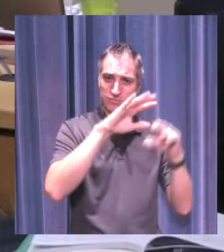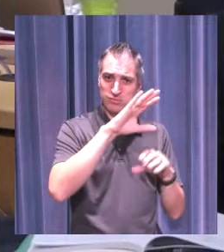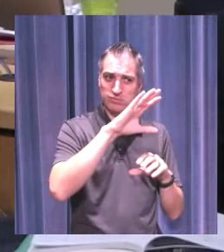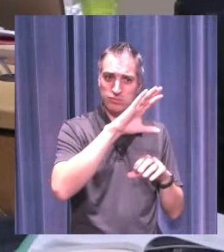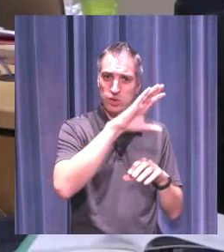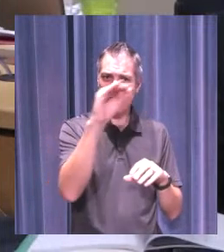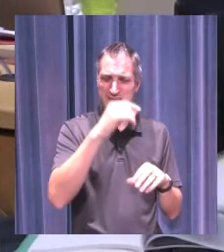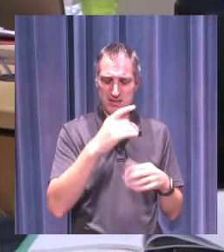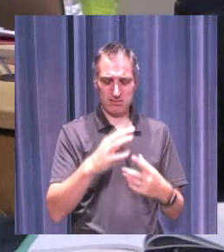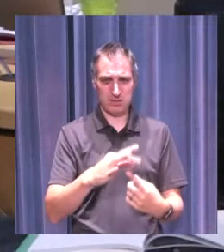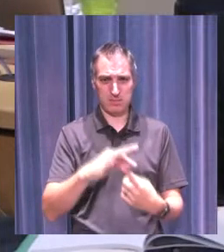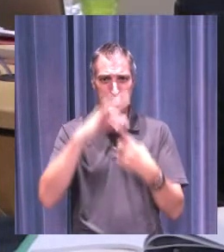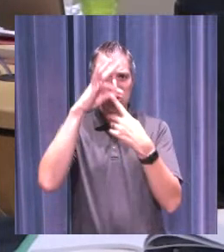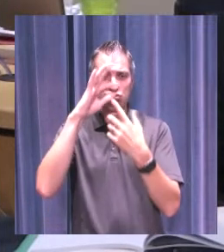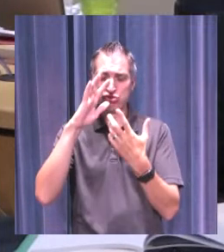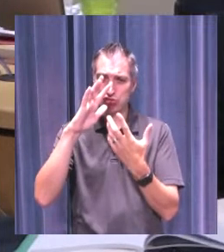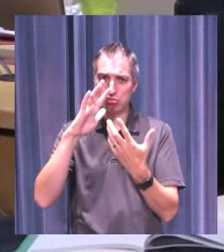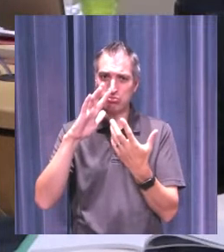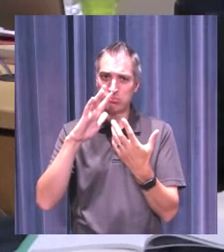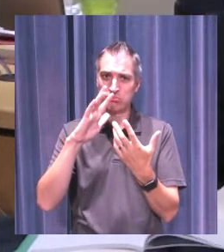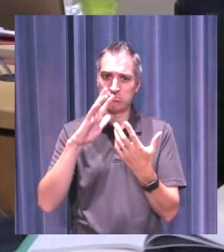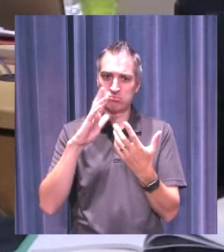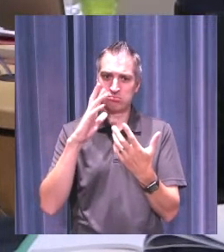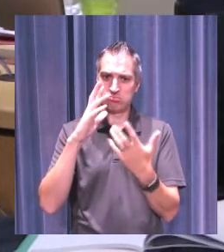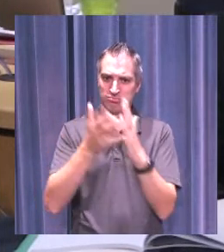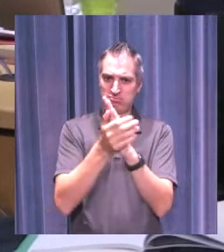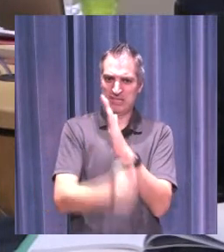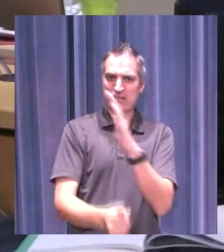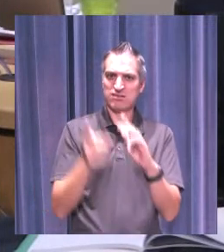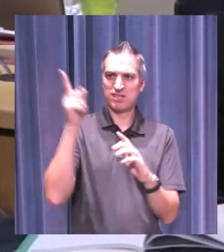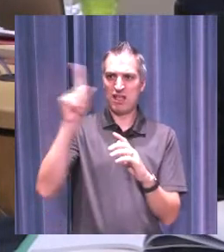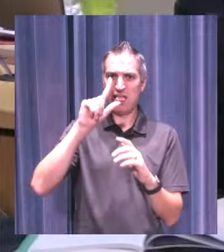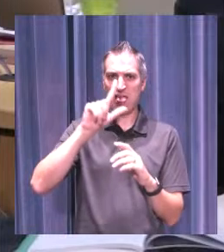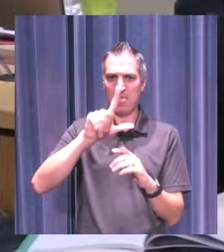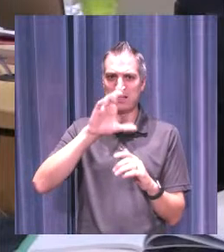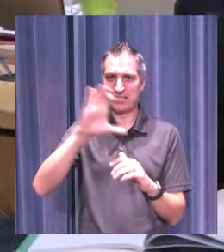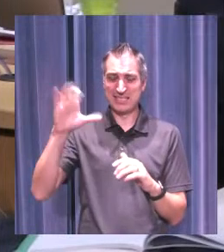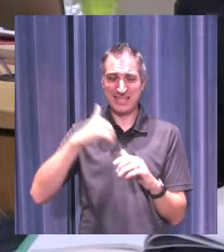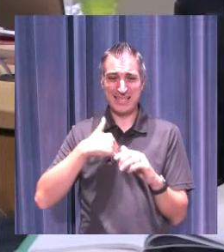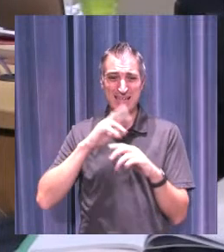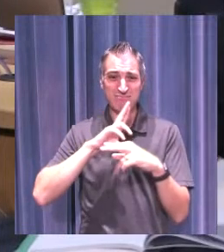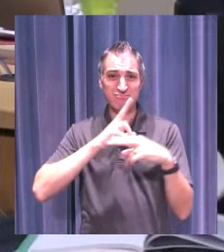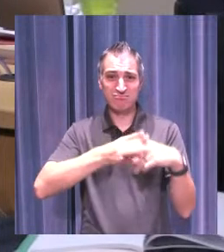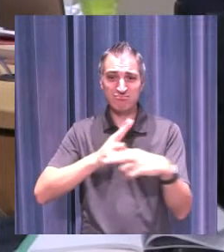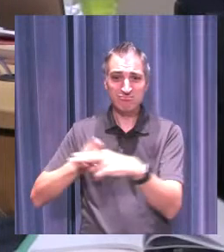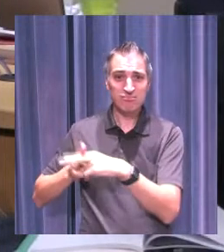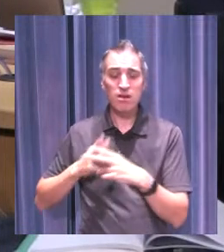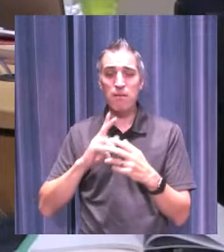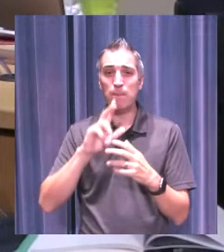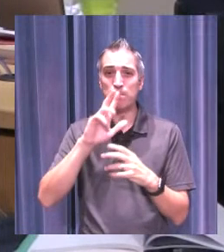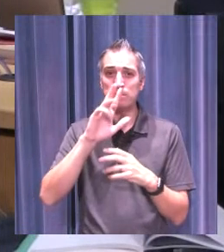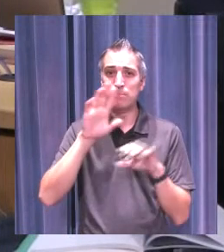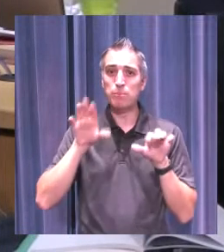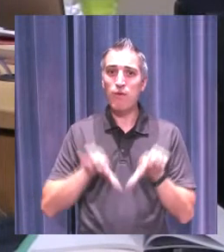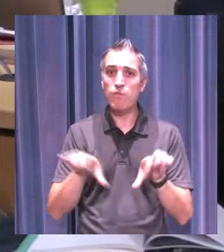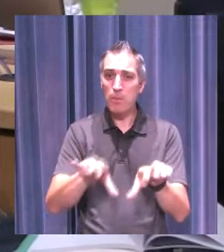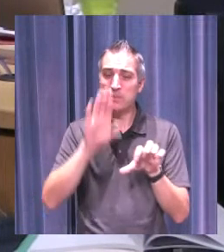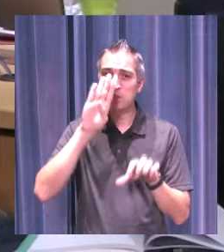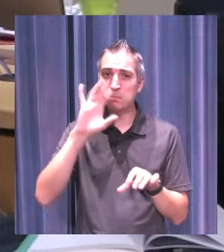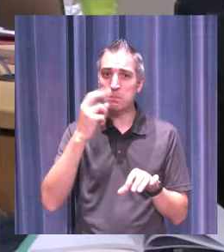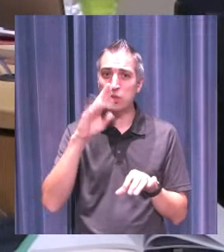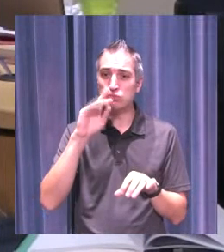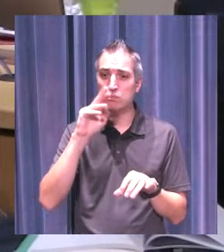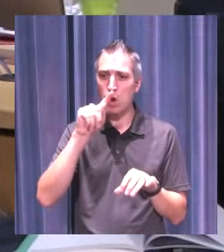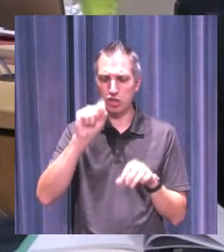of expertise to Lansing Community College. He stated that performance benchmarks are one of the most telling reflections of a successful